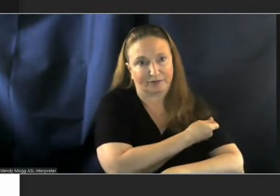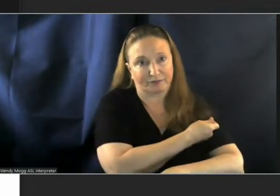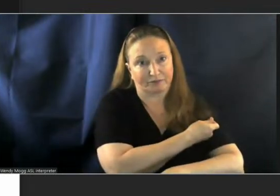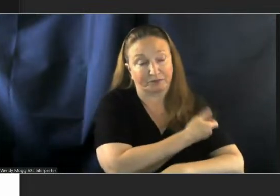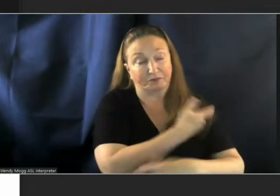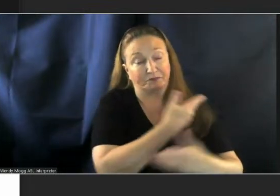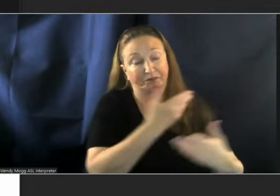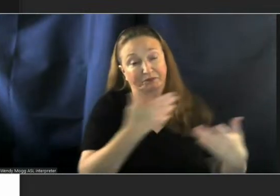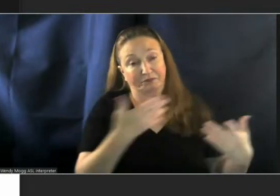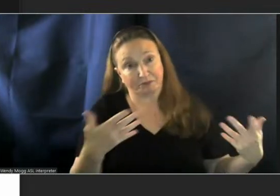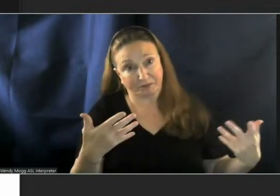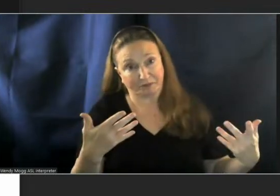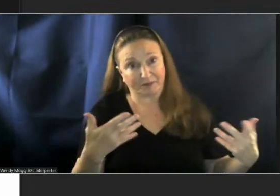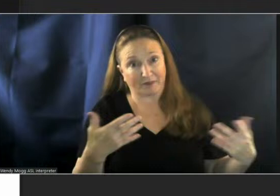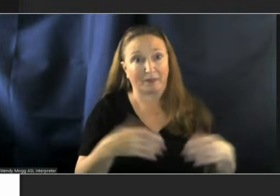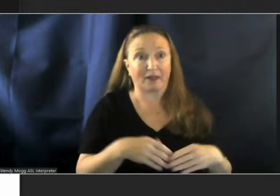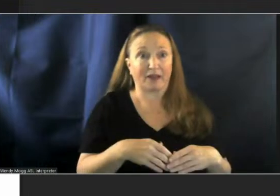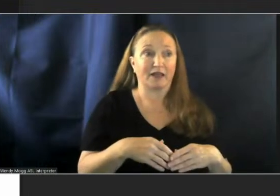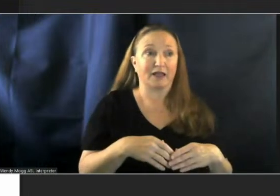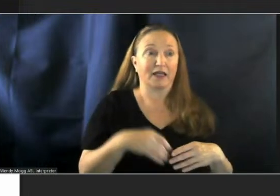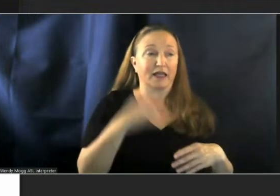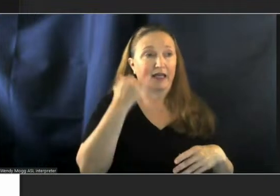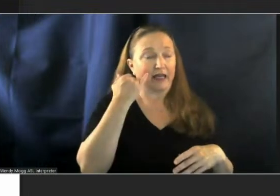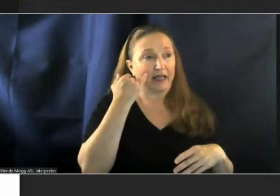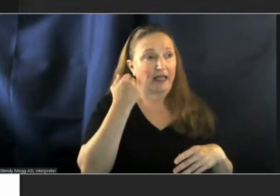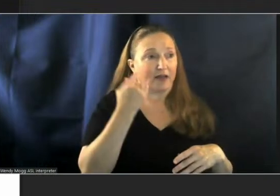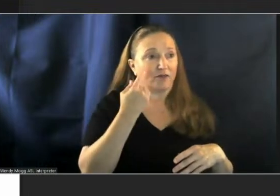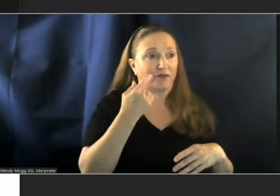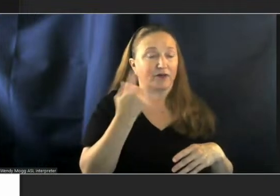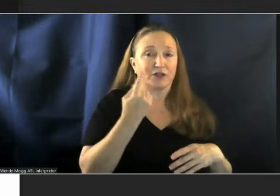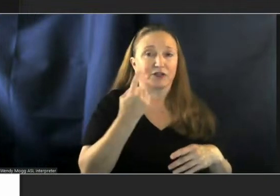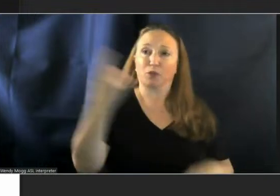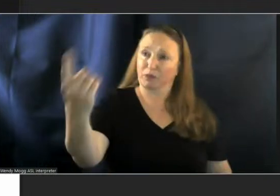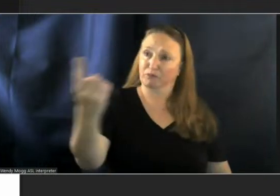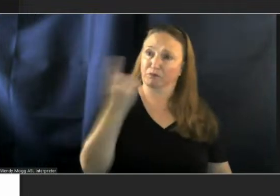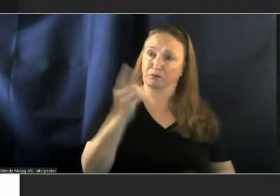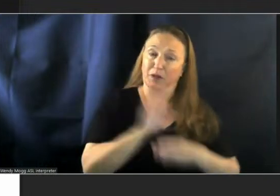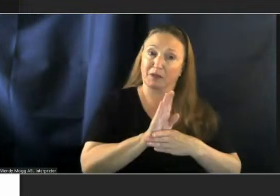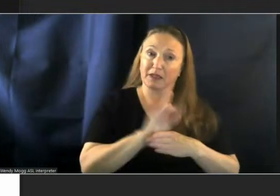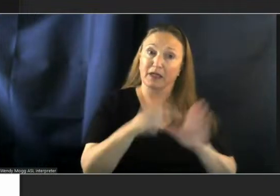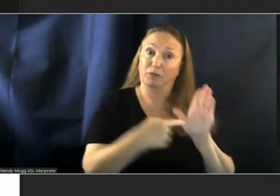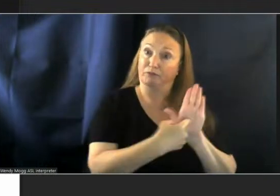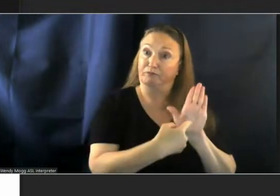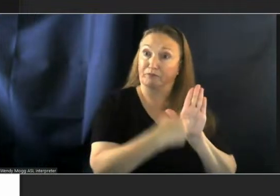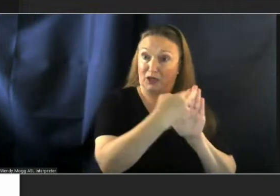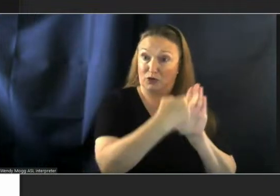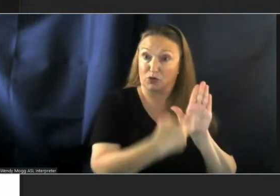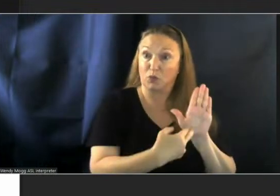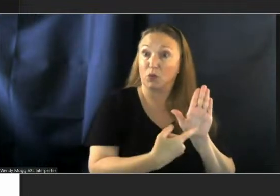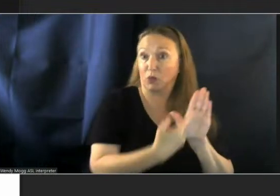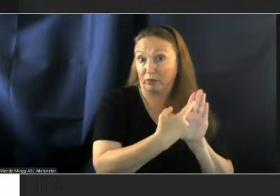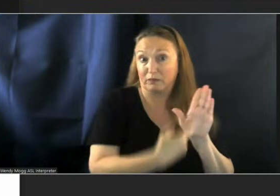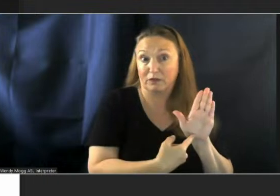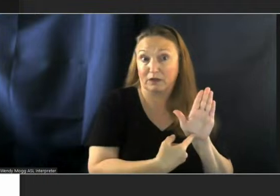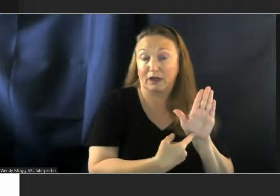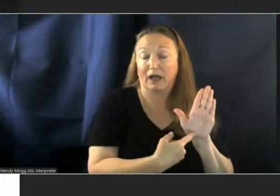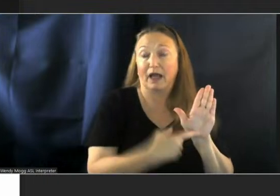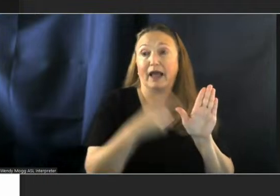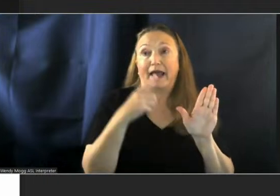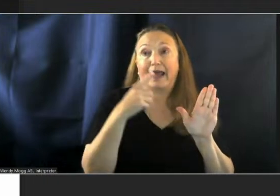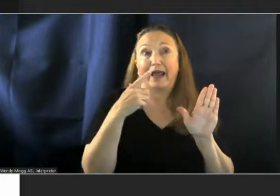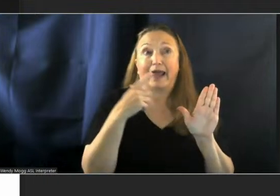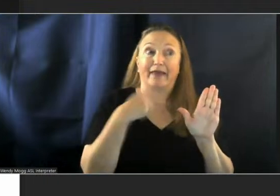So you can, as someone approaches your business, you can say, here's the rule, and then you just allow them to